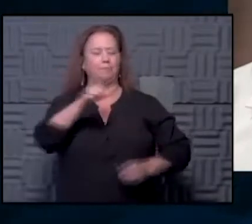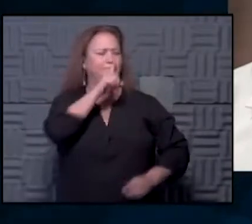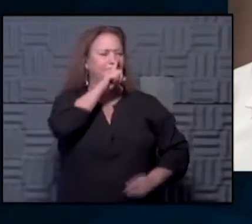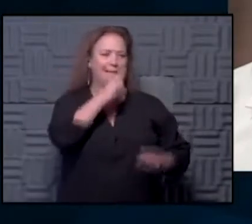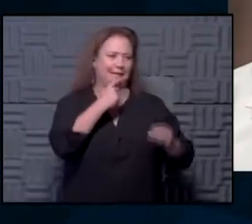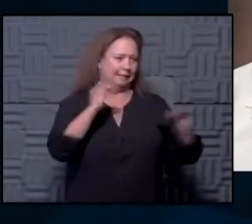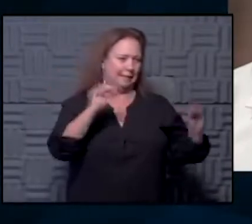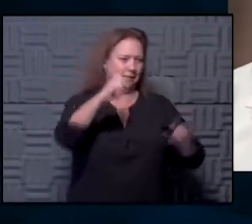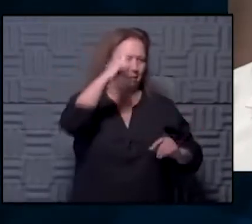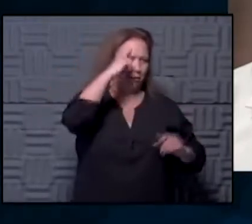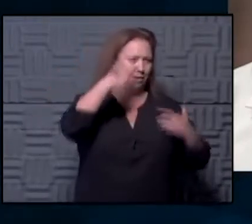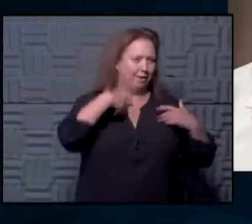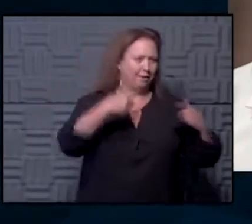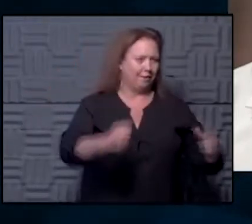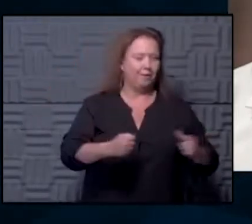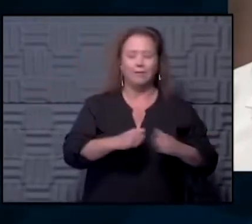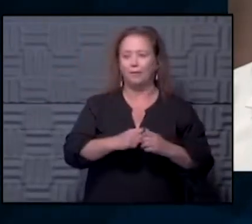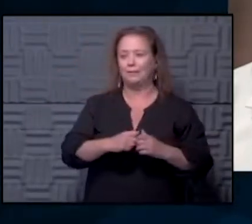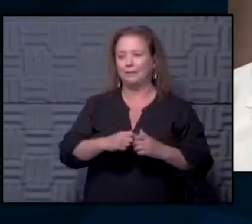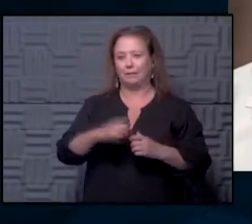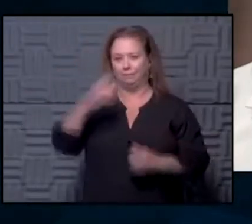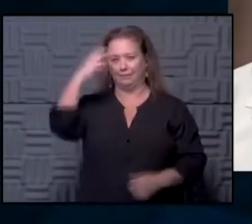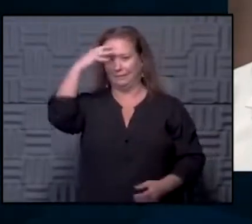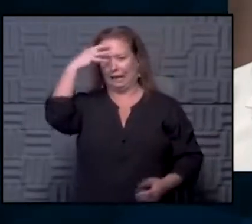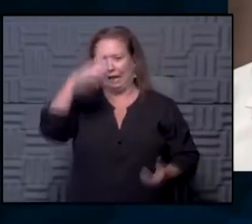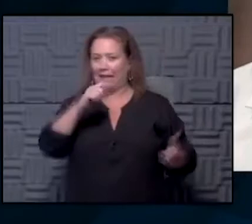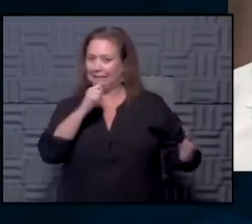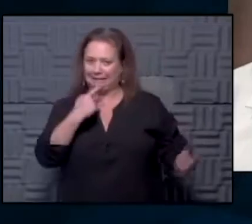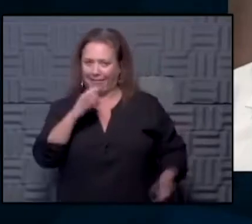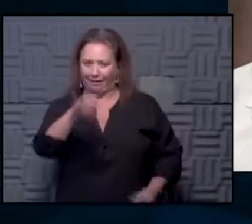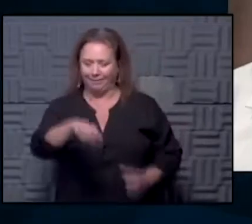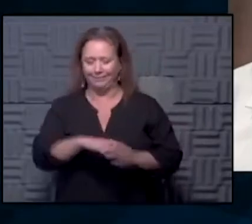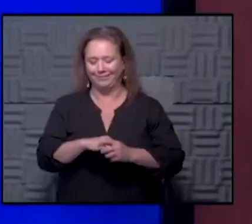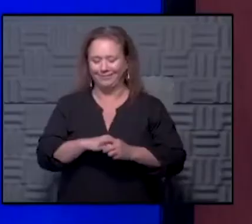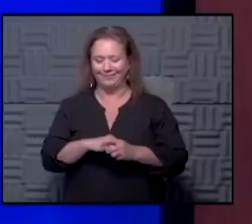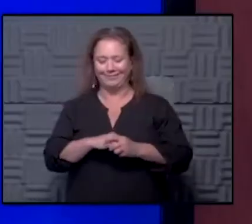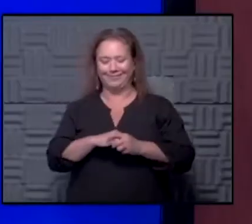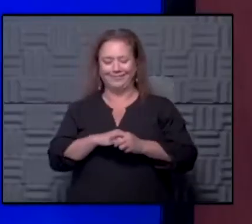I? We didn't say you weren't insane. I didn't say brain. Right.